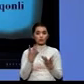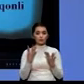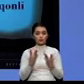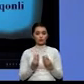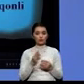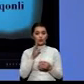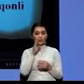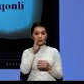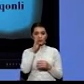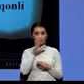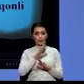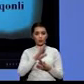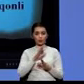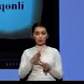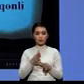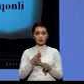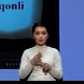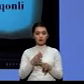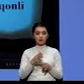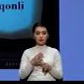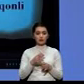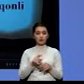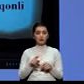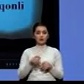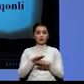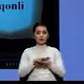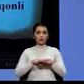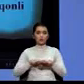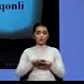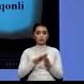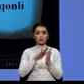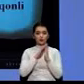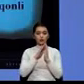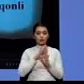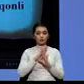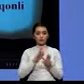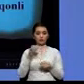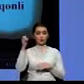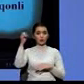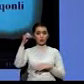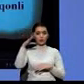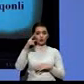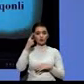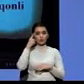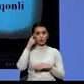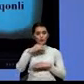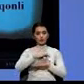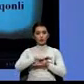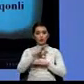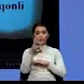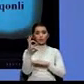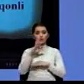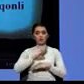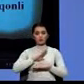4-chi kunning tongi otmabdi. El u yurtning oromi yo'q, yotmabdi. Quyosh hali boshini ko'tarmay